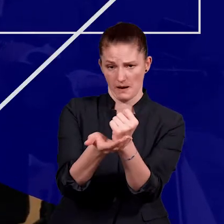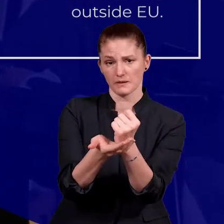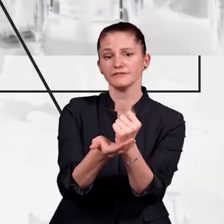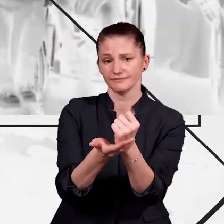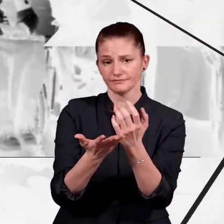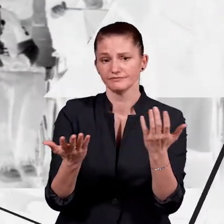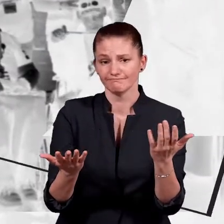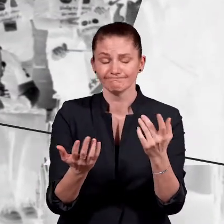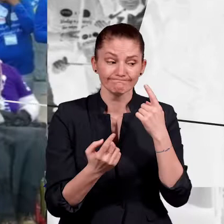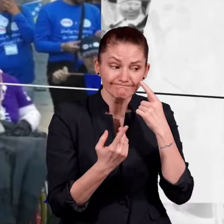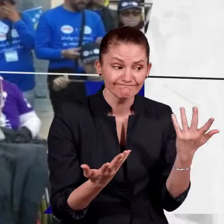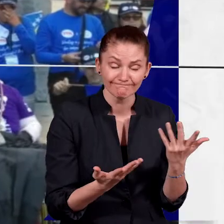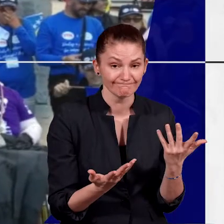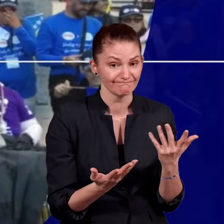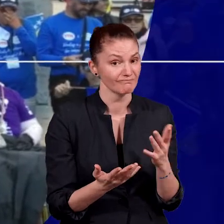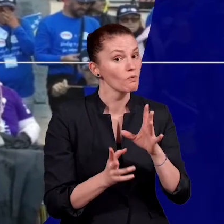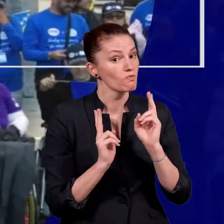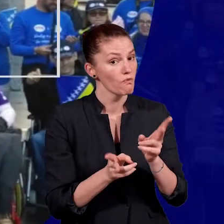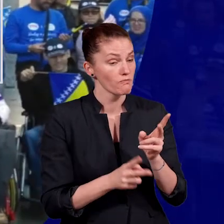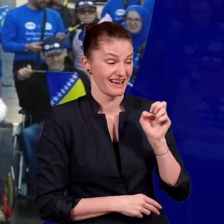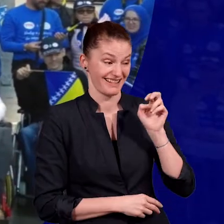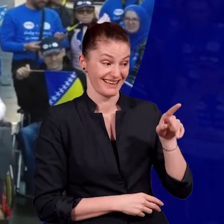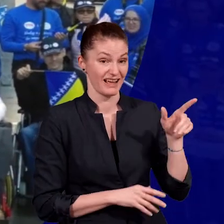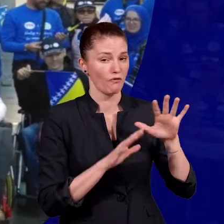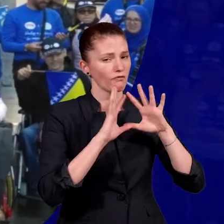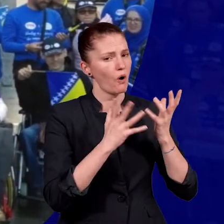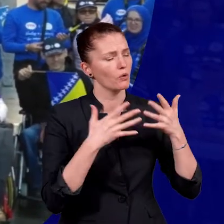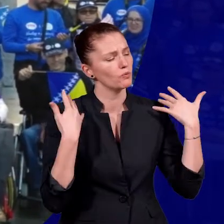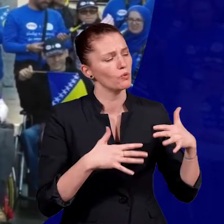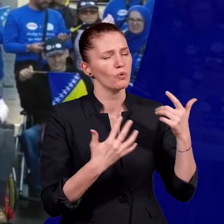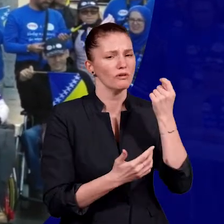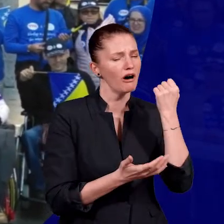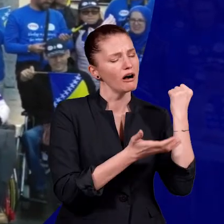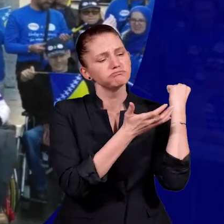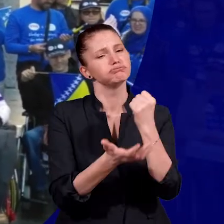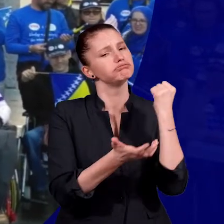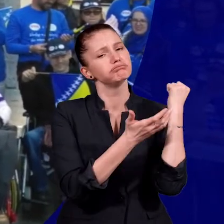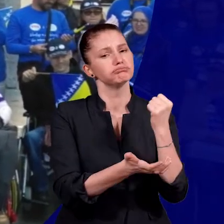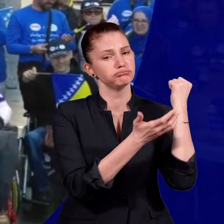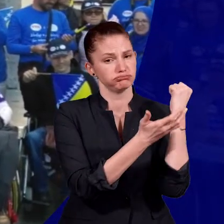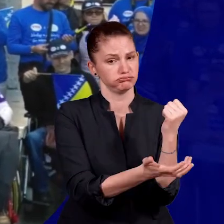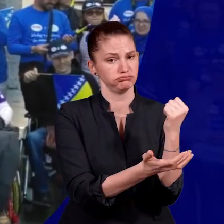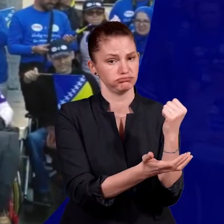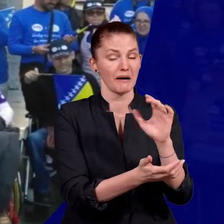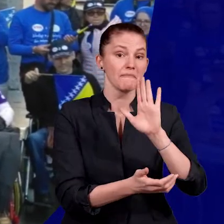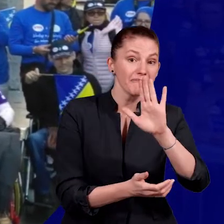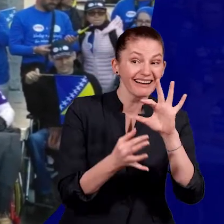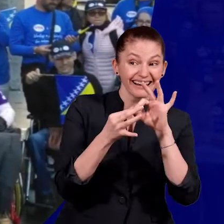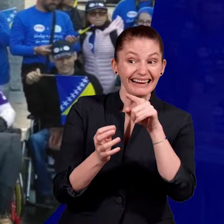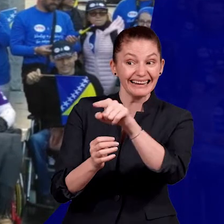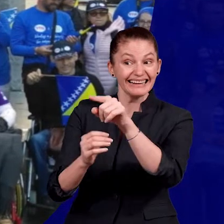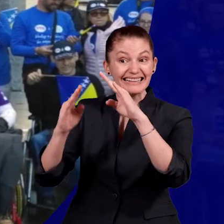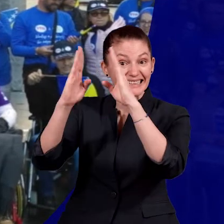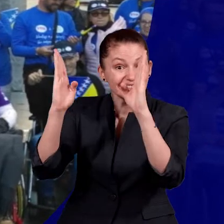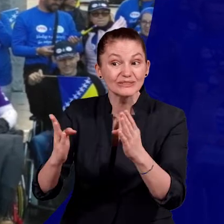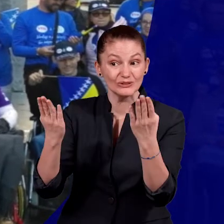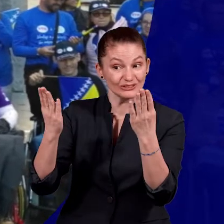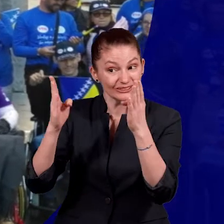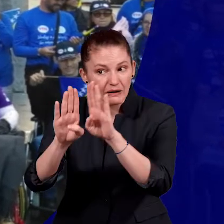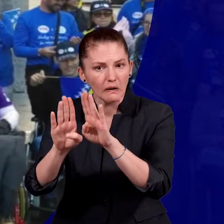EU. Fact. The EU is the world's largest donor, yet there are very few projects